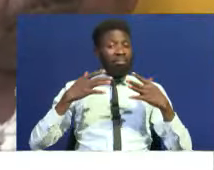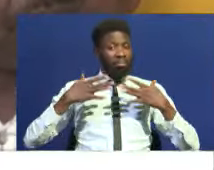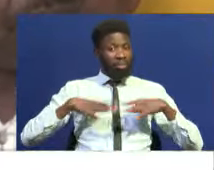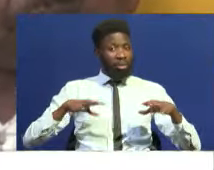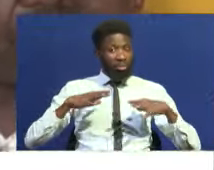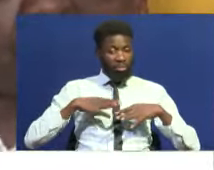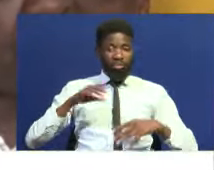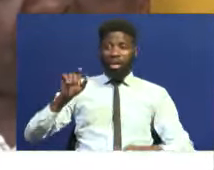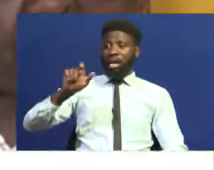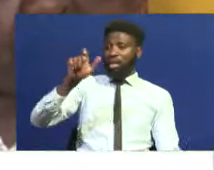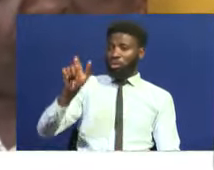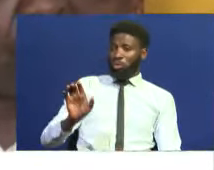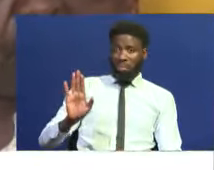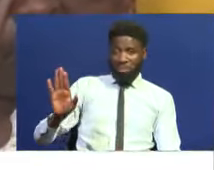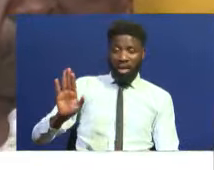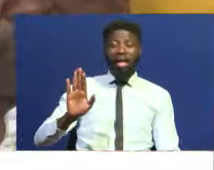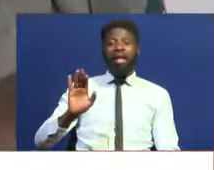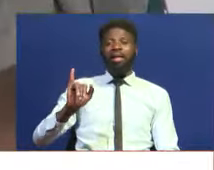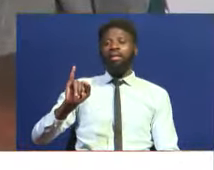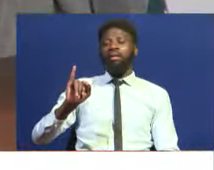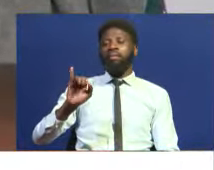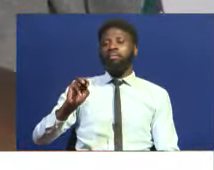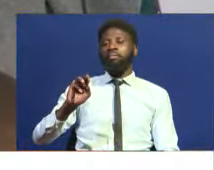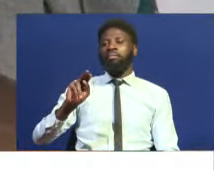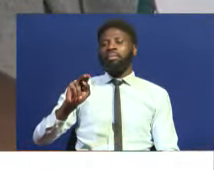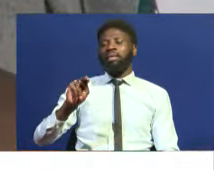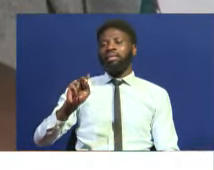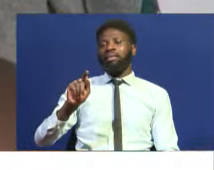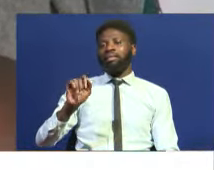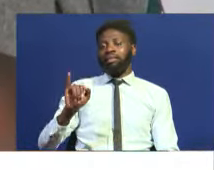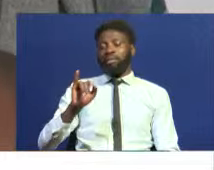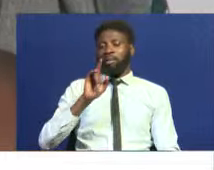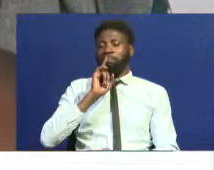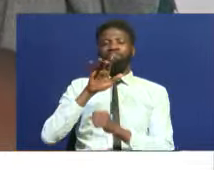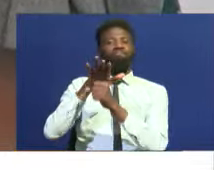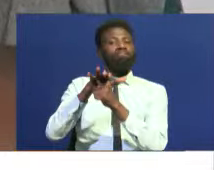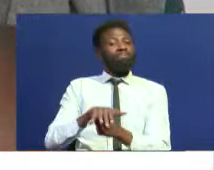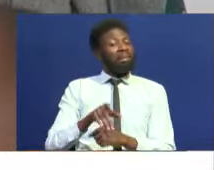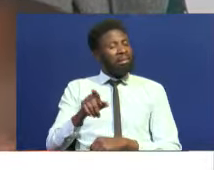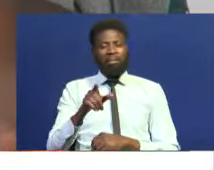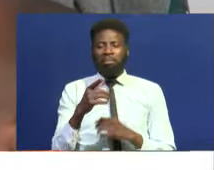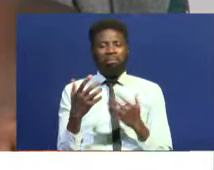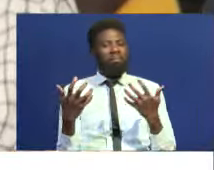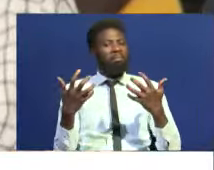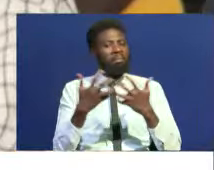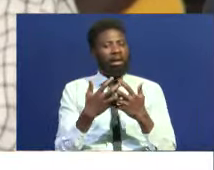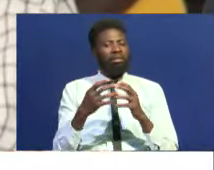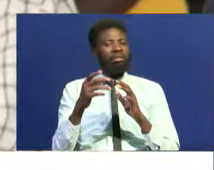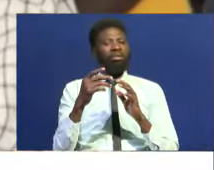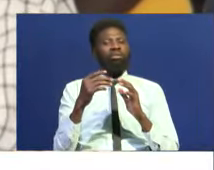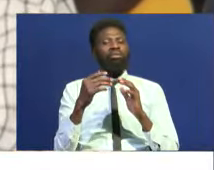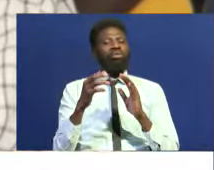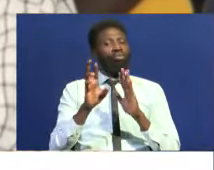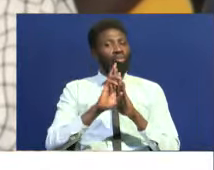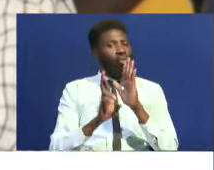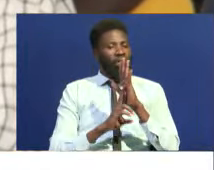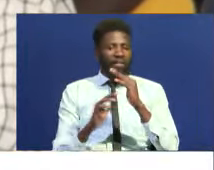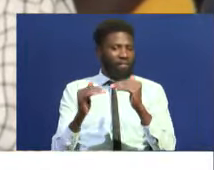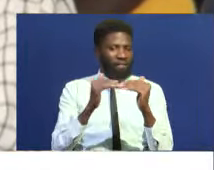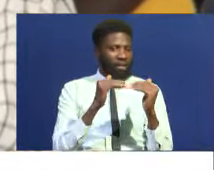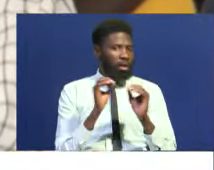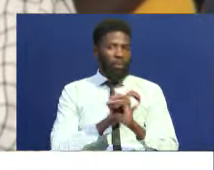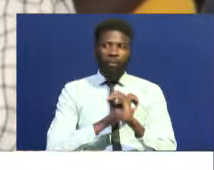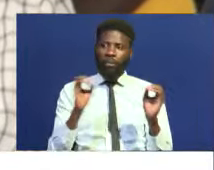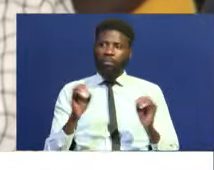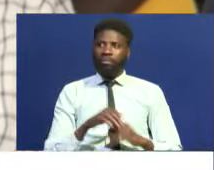region have been discriminated against, saying it goes against the principles of fairness and meritocracy. We ask the government to review and